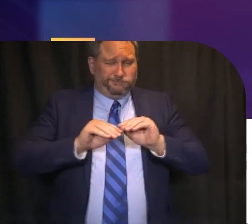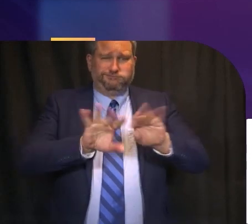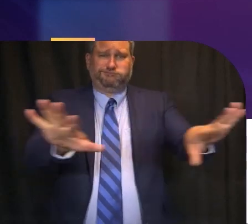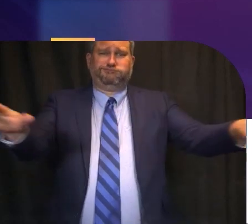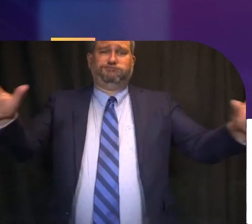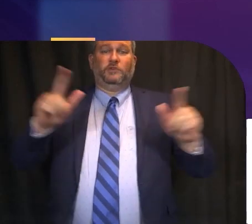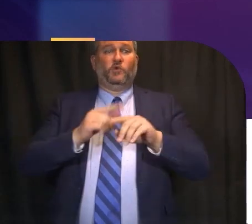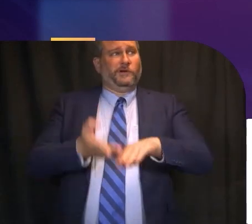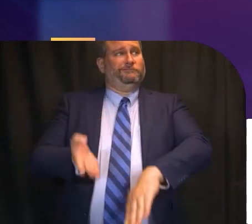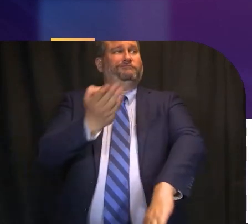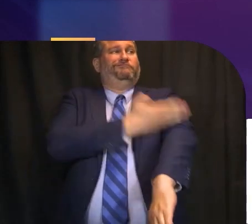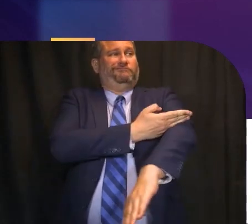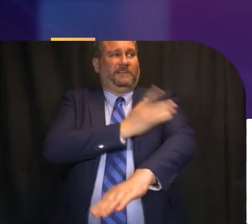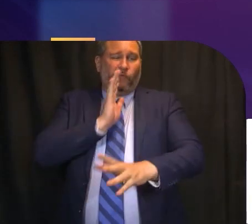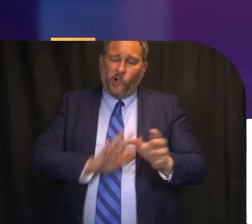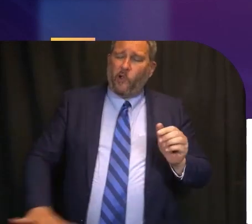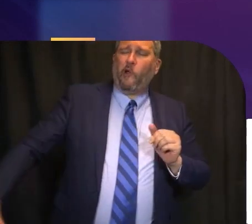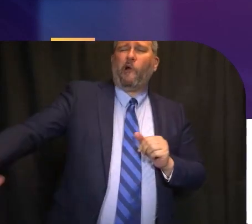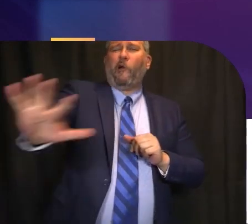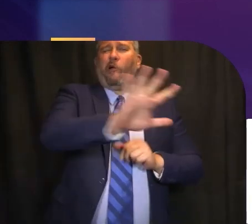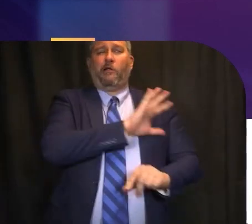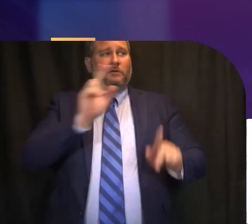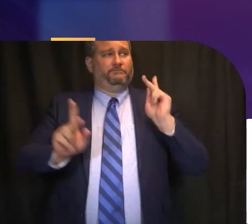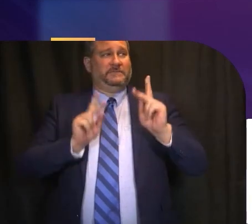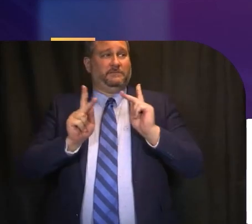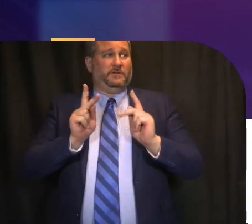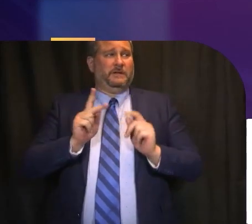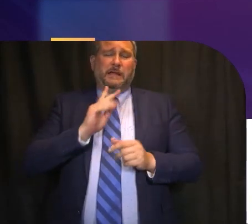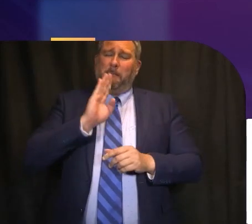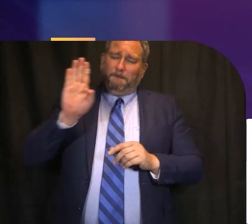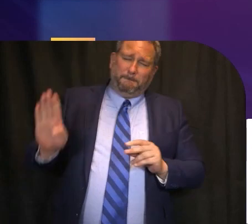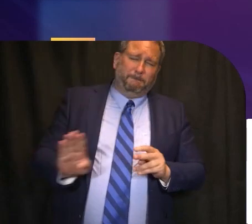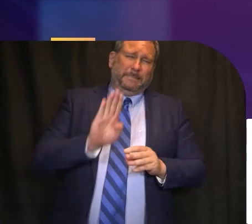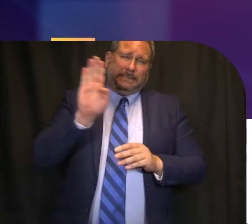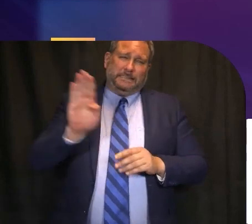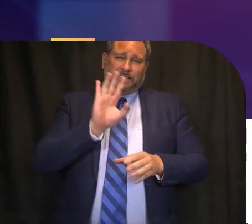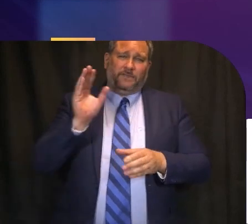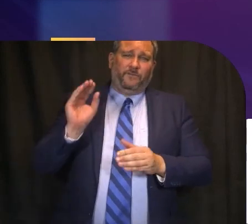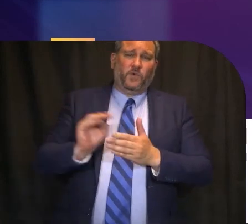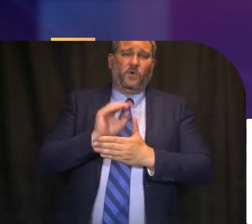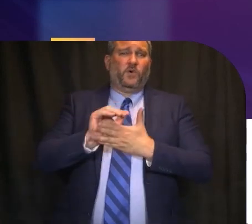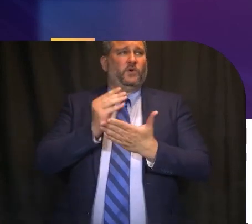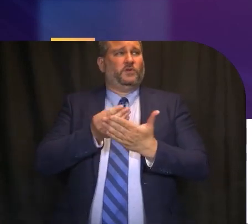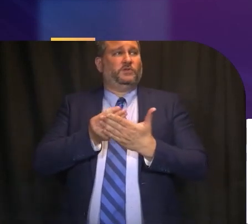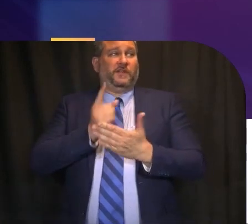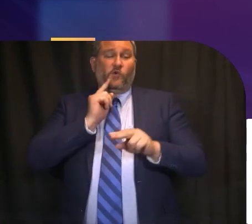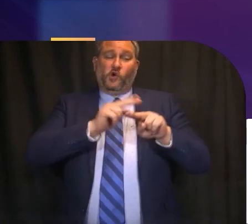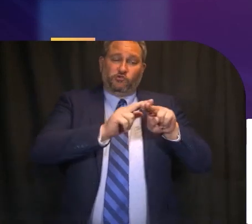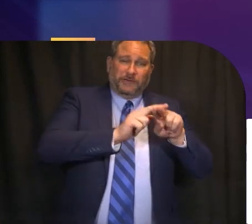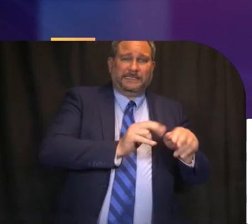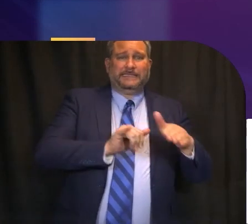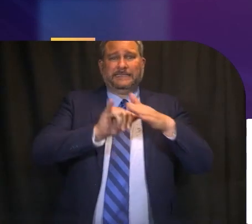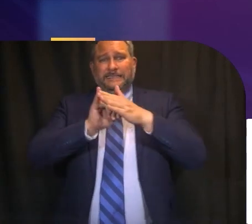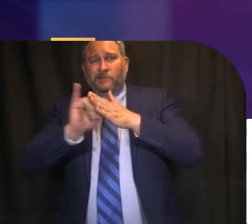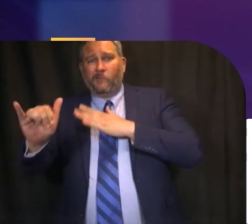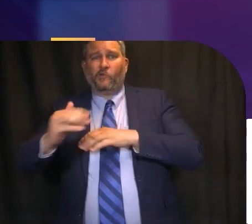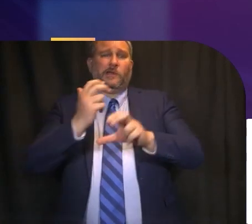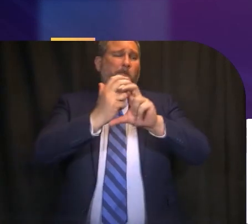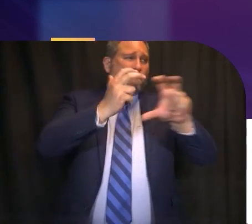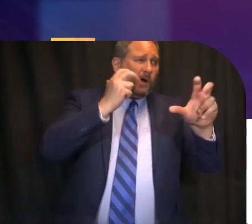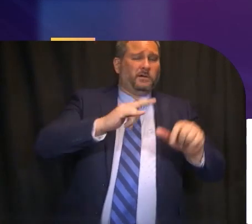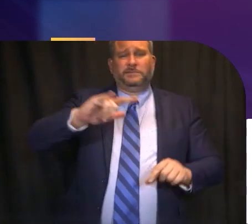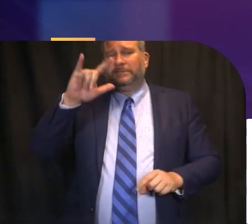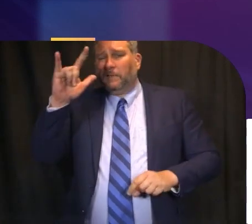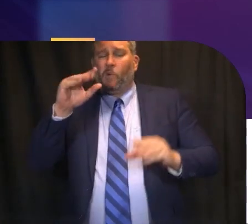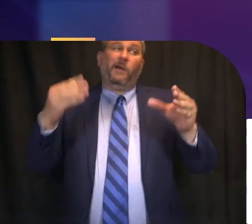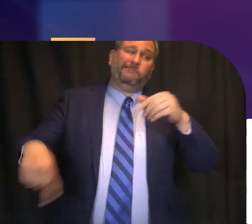make trains and subways and buses and airports more accessible. Whether you're boarding a flight for a travel overseas or going across the street for